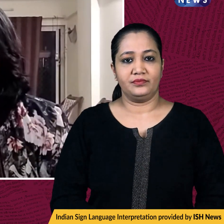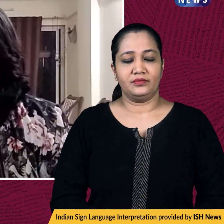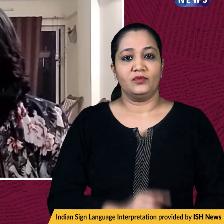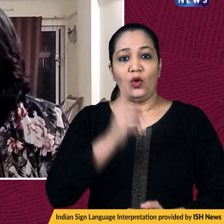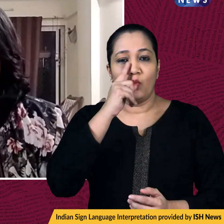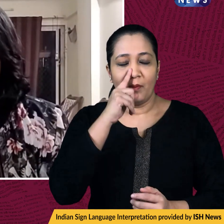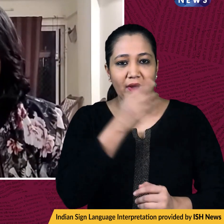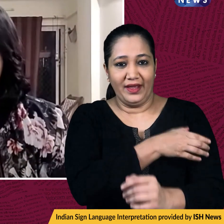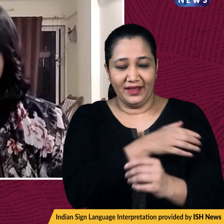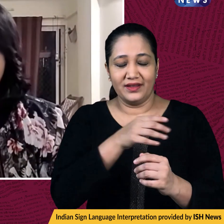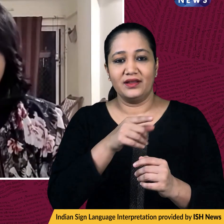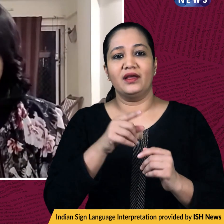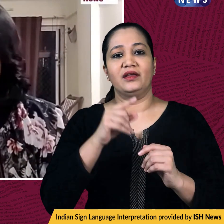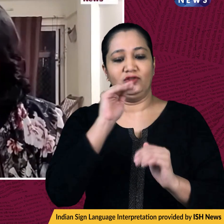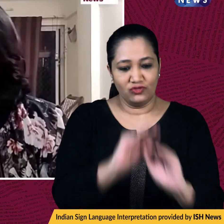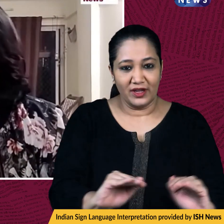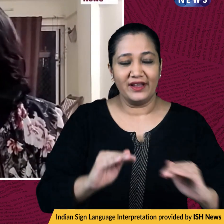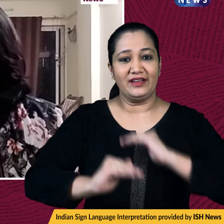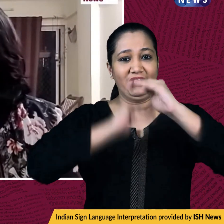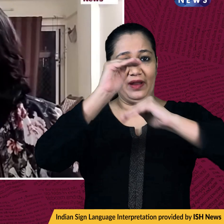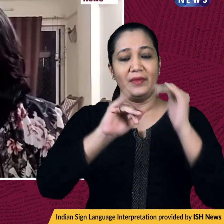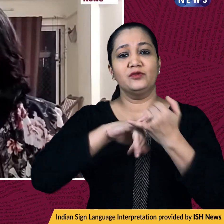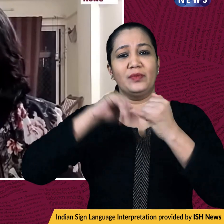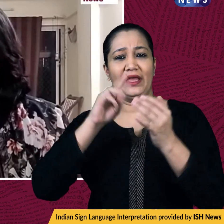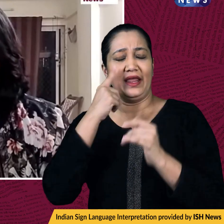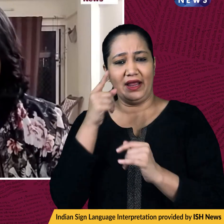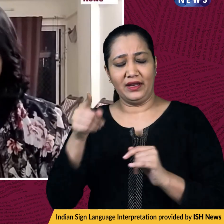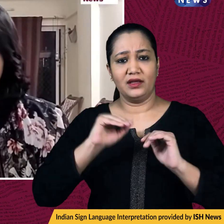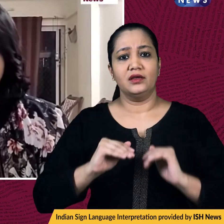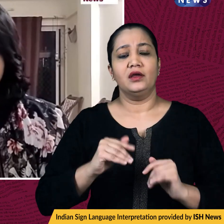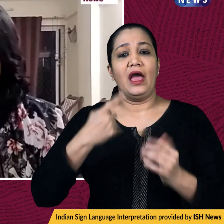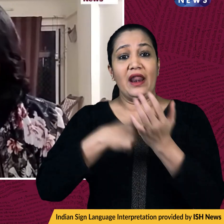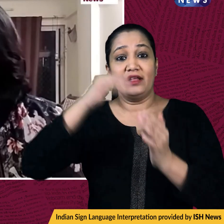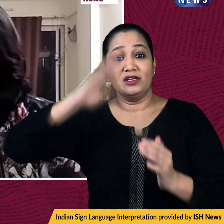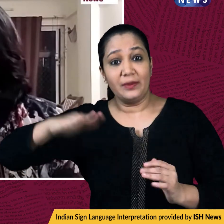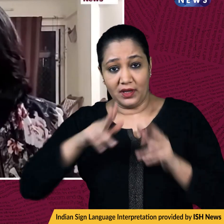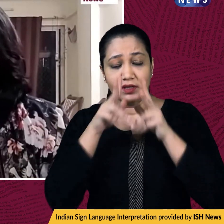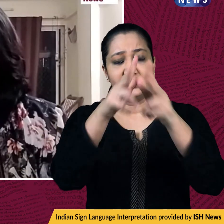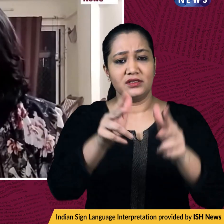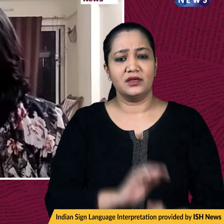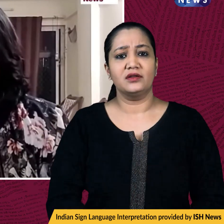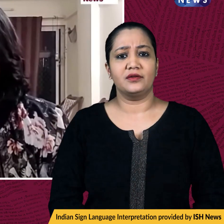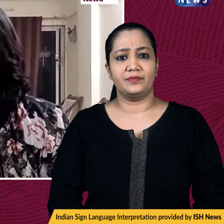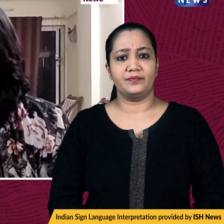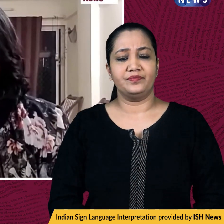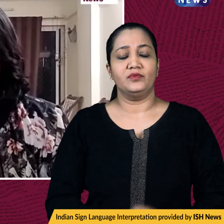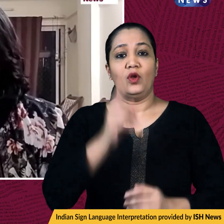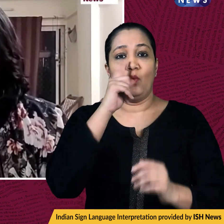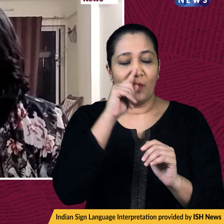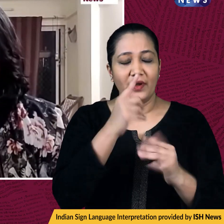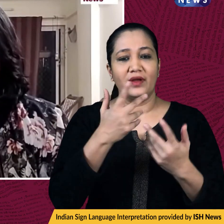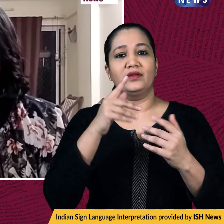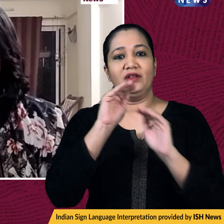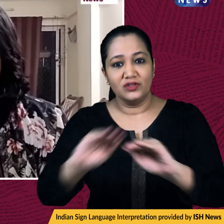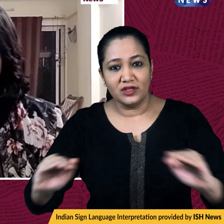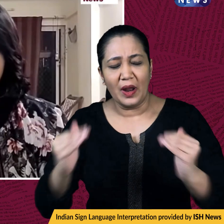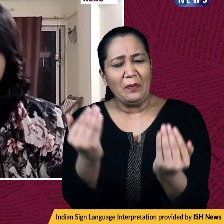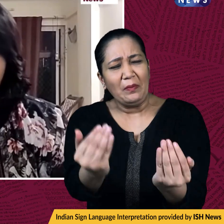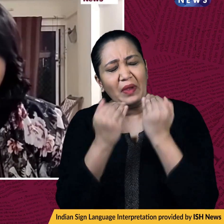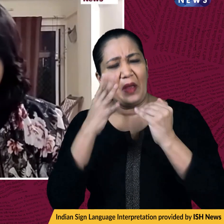of Women and Child Development, Smriti Irani, has said in the Rajya Sabha today that the protection of women and children in the country